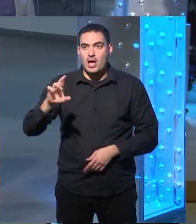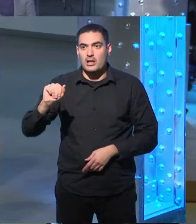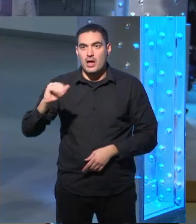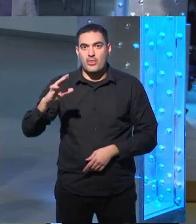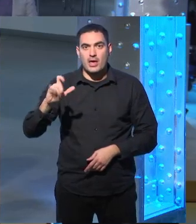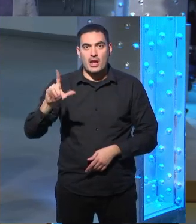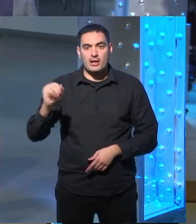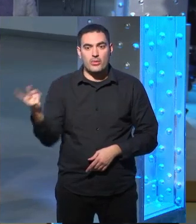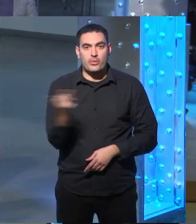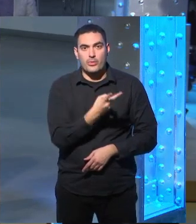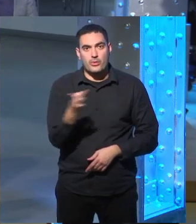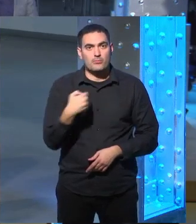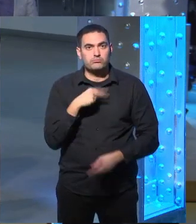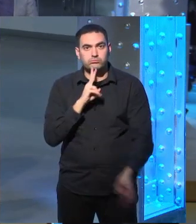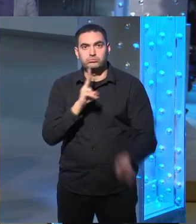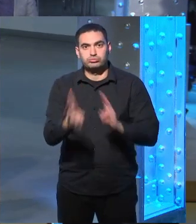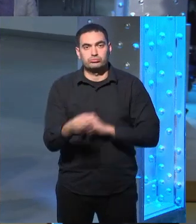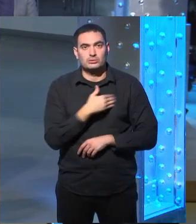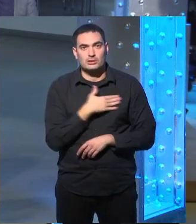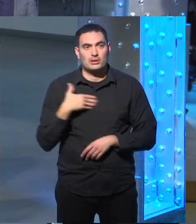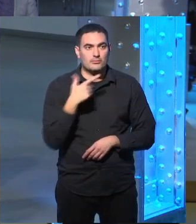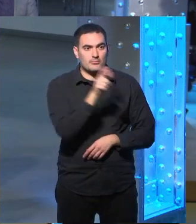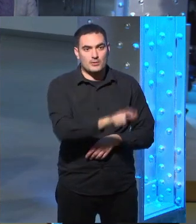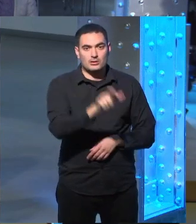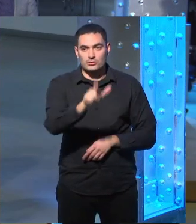raised here. We know that